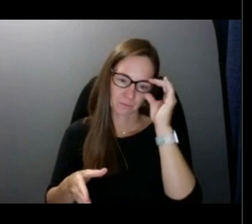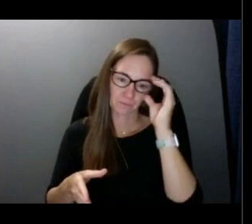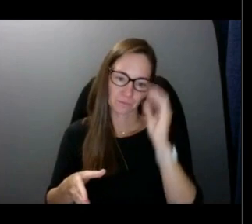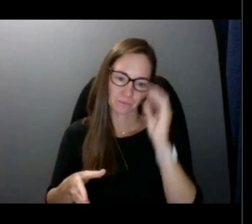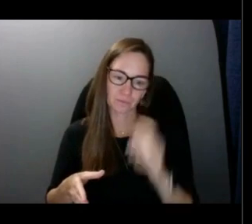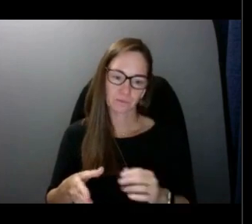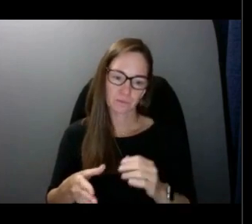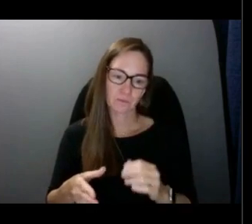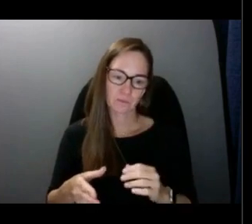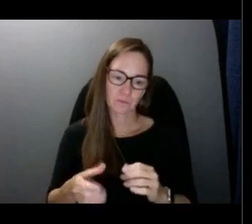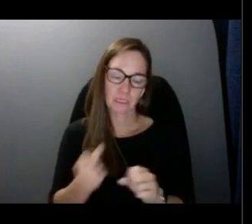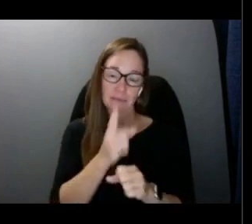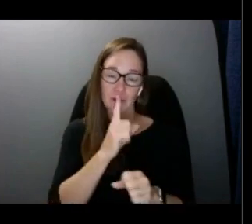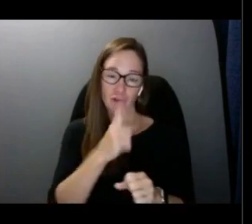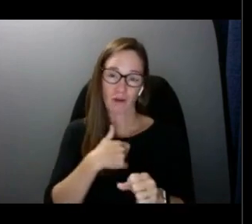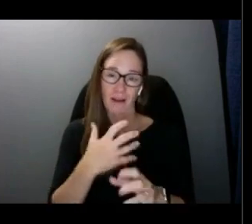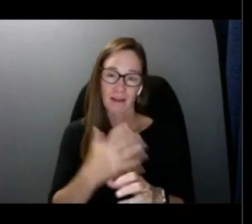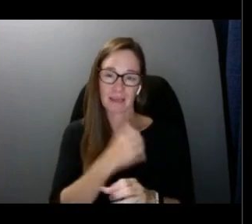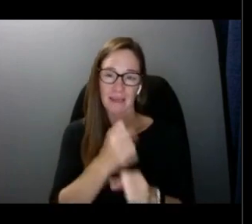again, to make sure I get